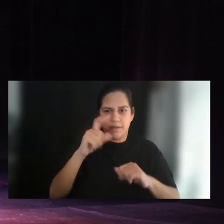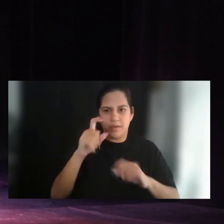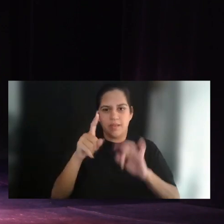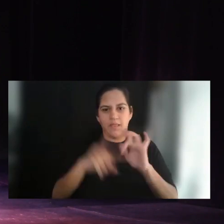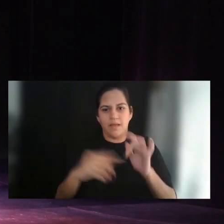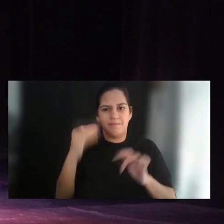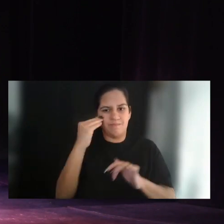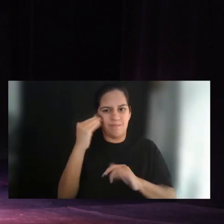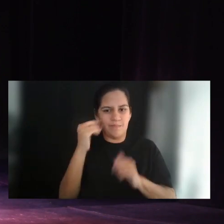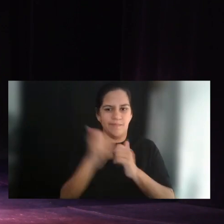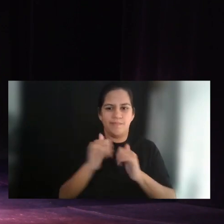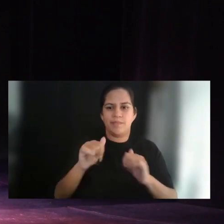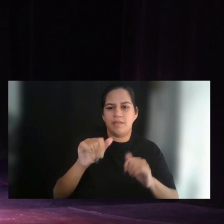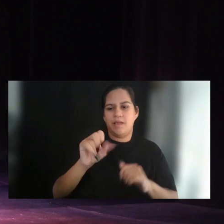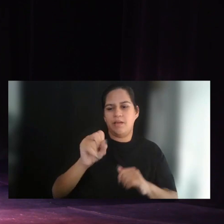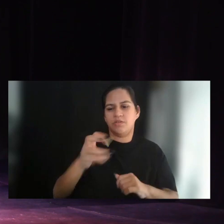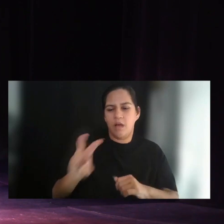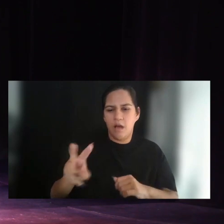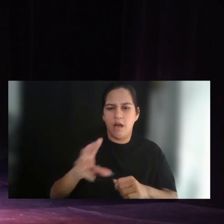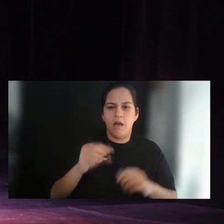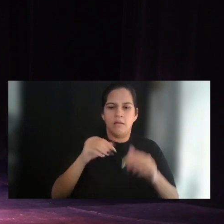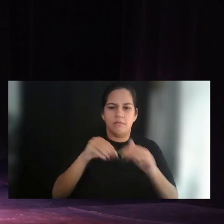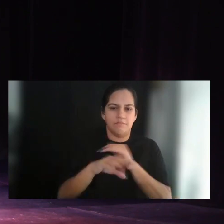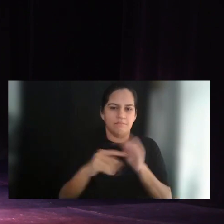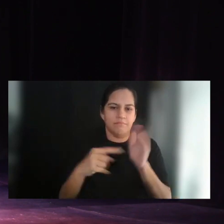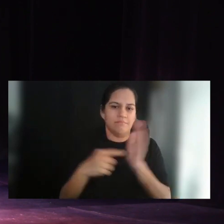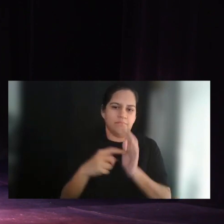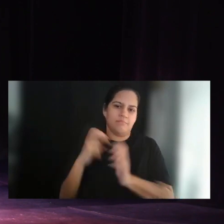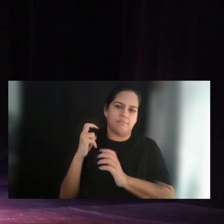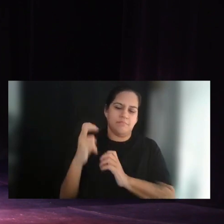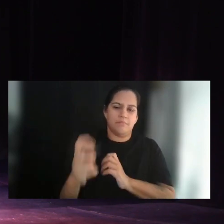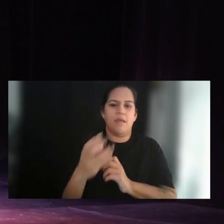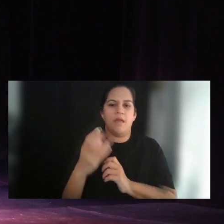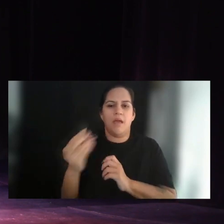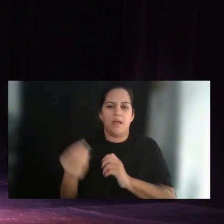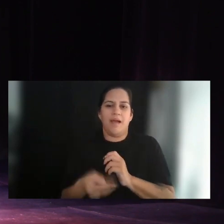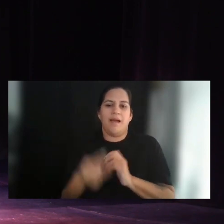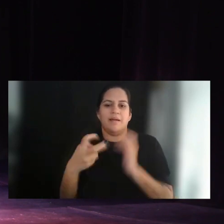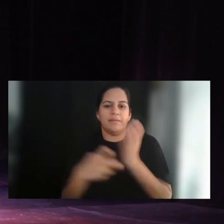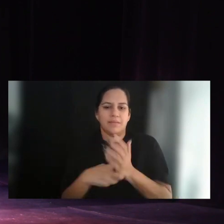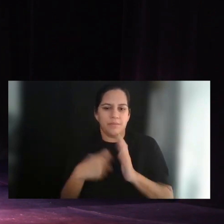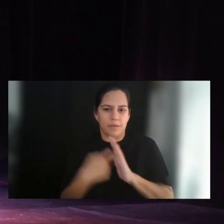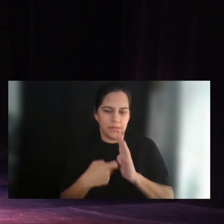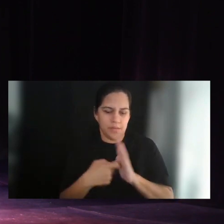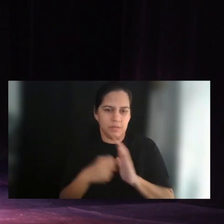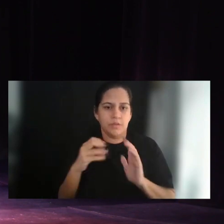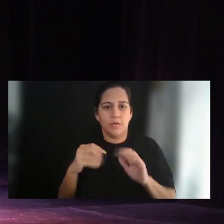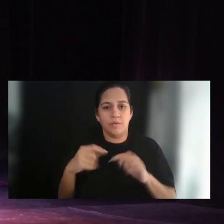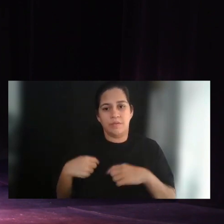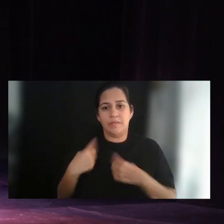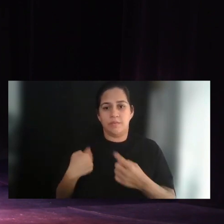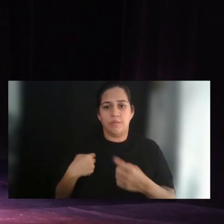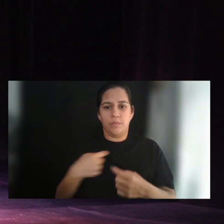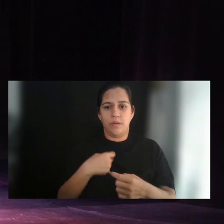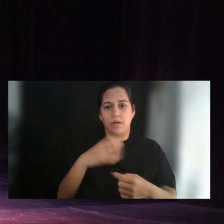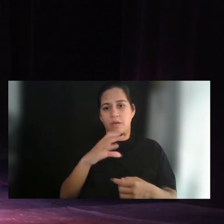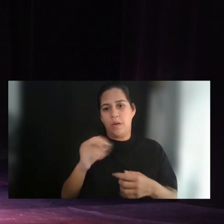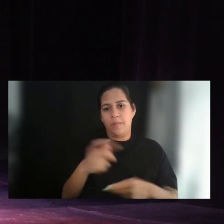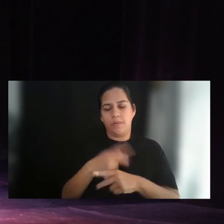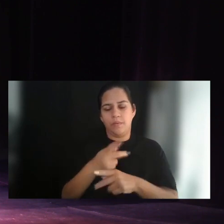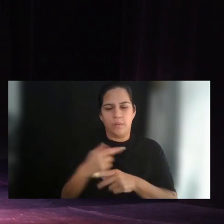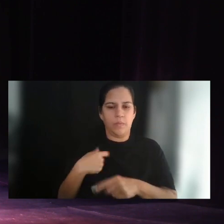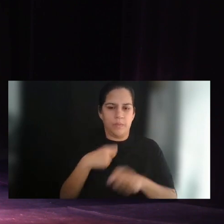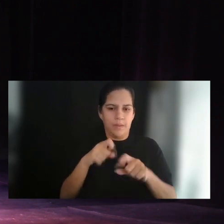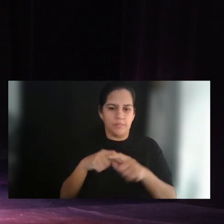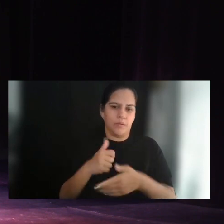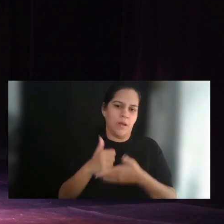lack of accessible and affordable transit, and high ticket prices. So since we were a co-producer, we were able to help address the